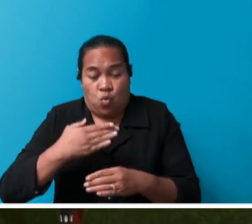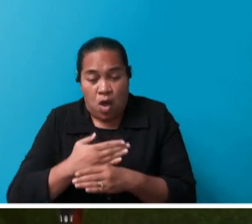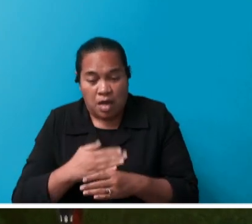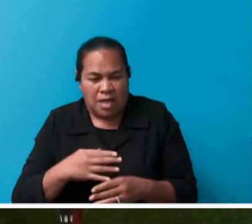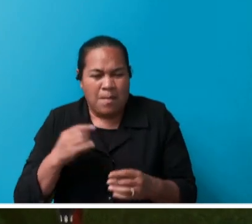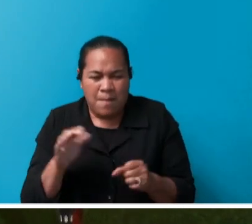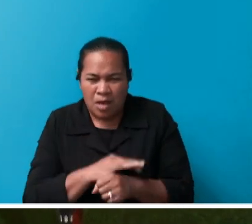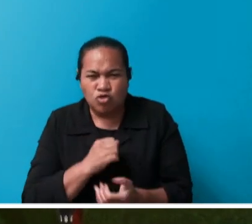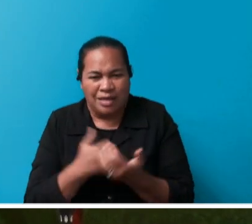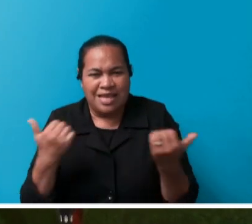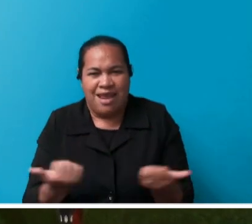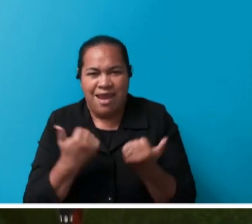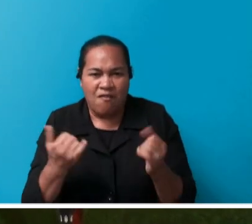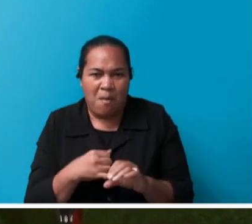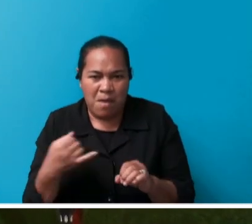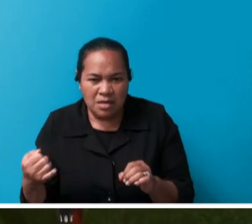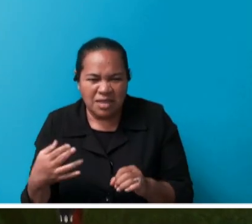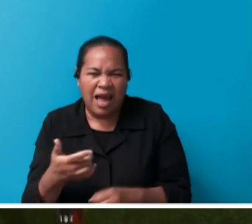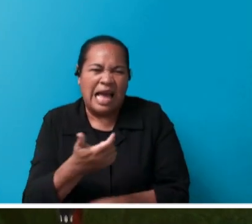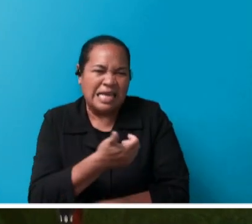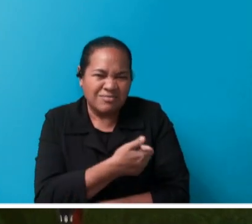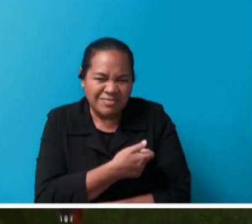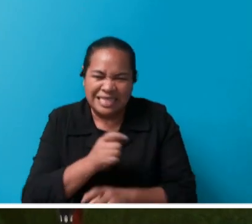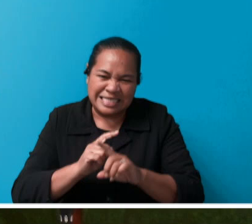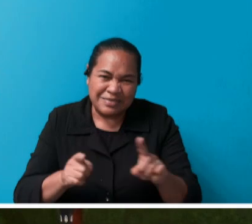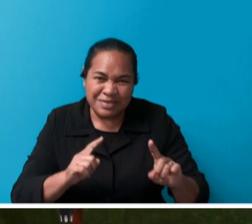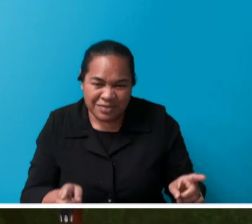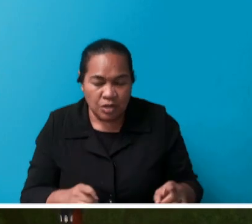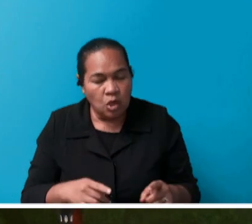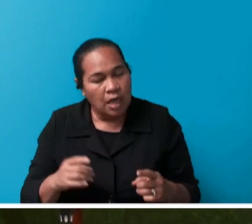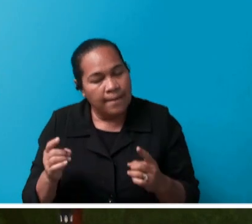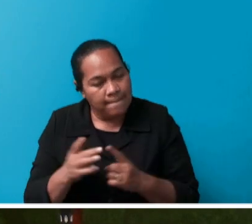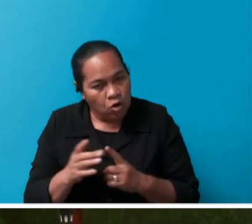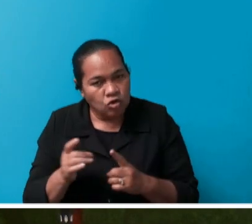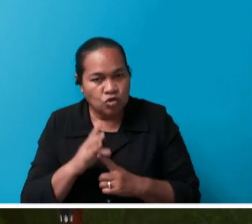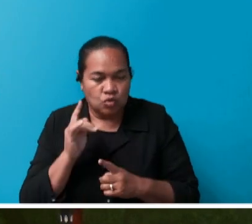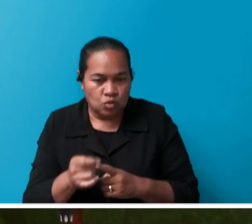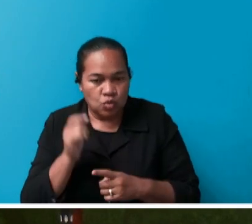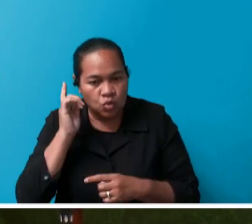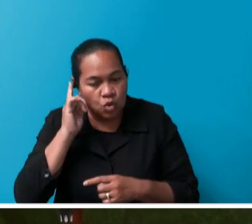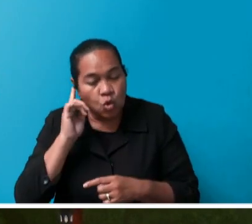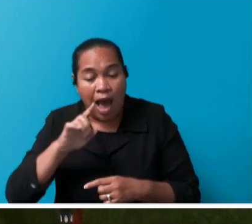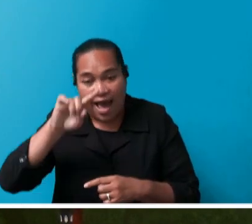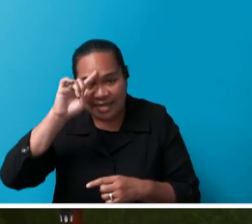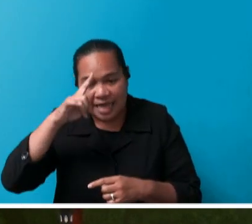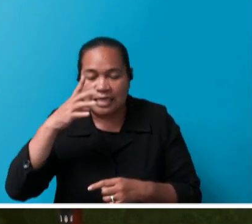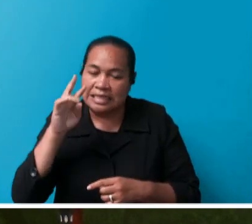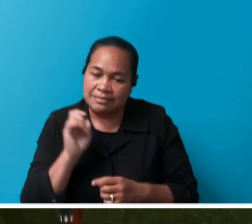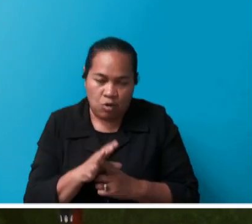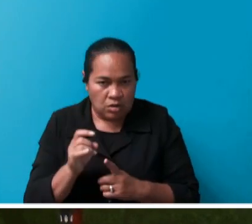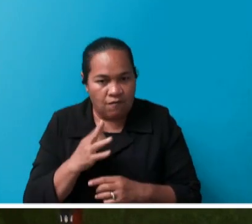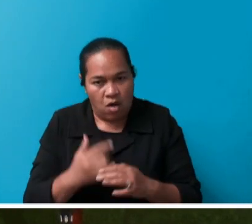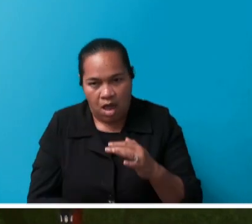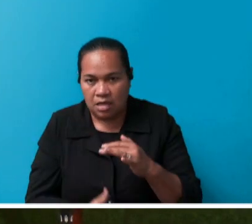medicine and medical supply for our health facility, it is equally important to understand the access to supplies is